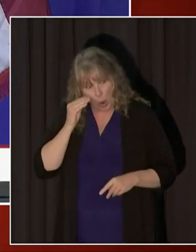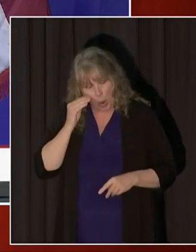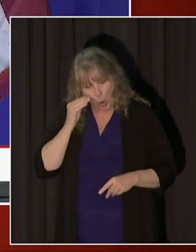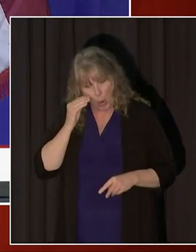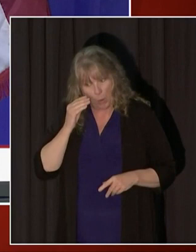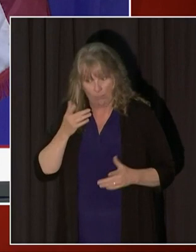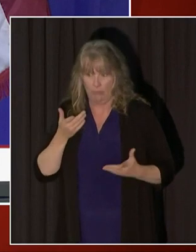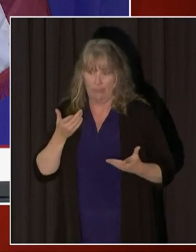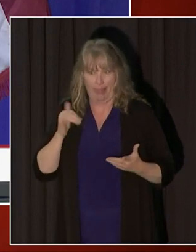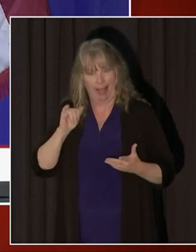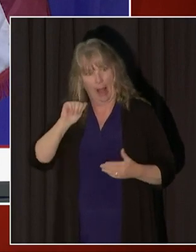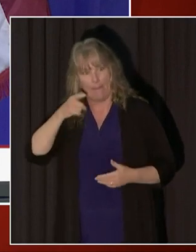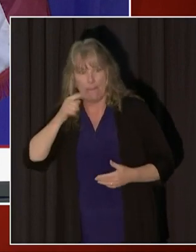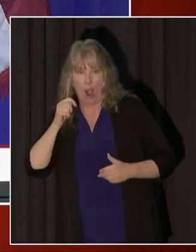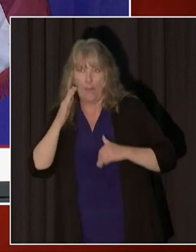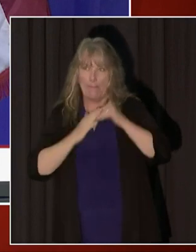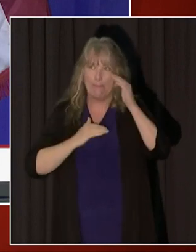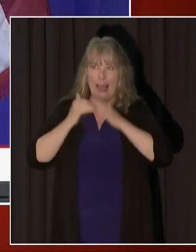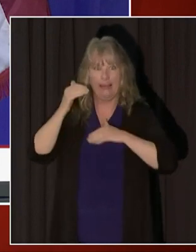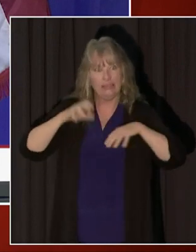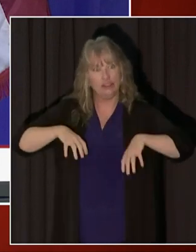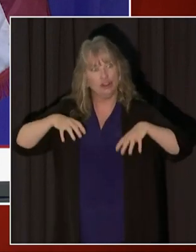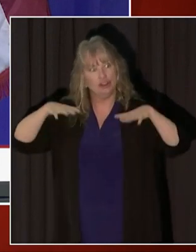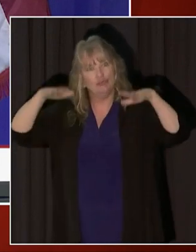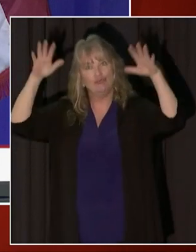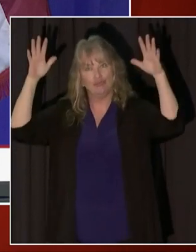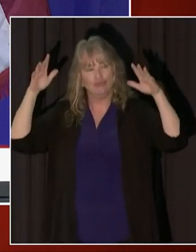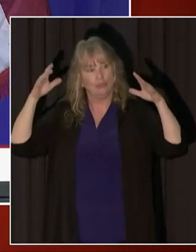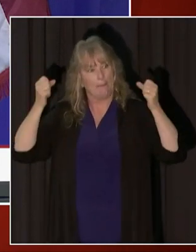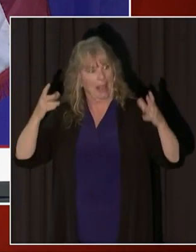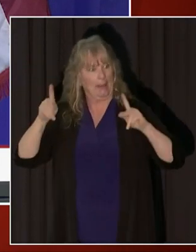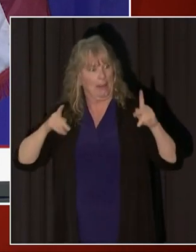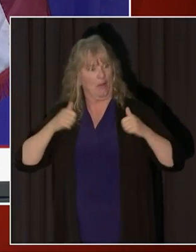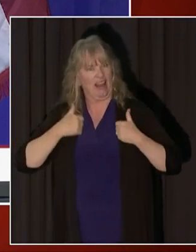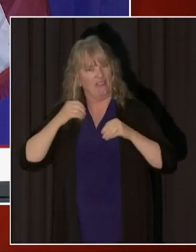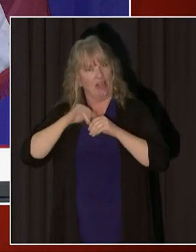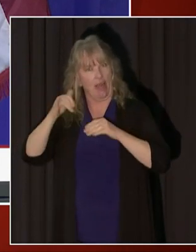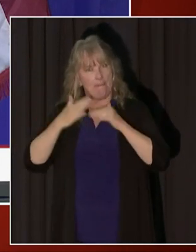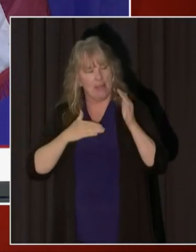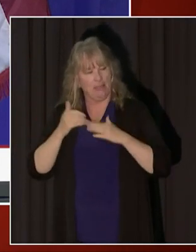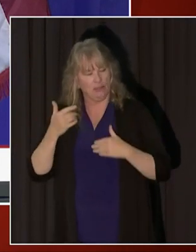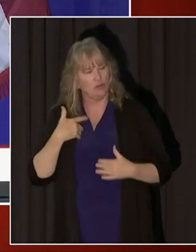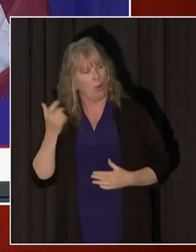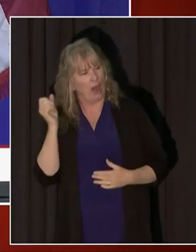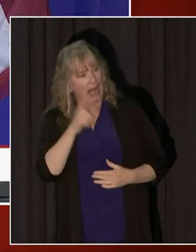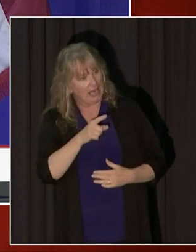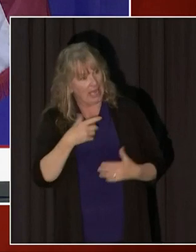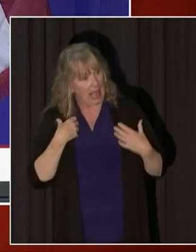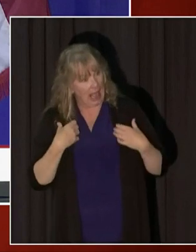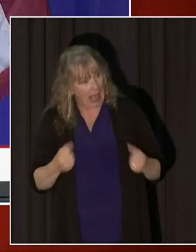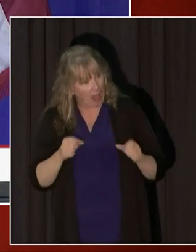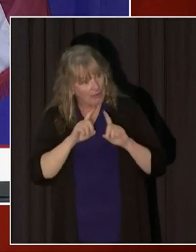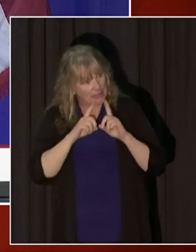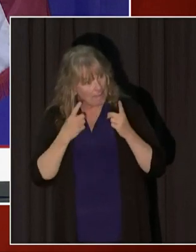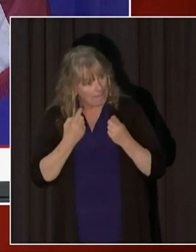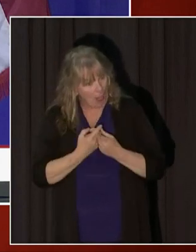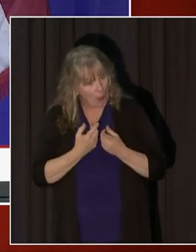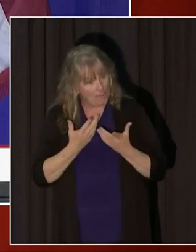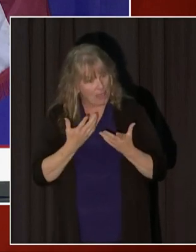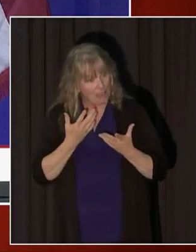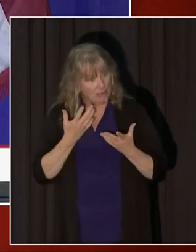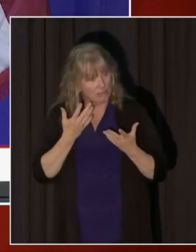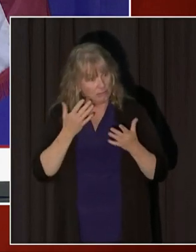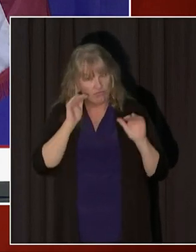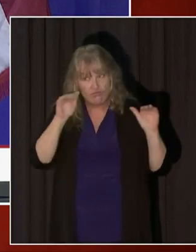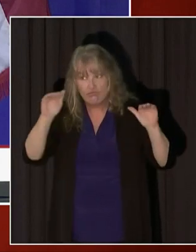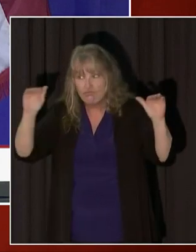apartment buildings in Columbia Heights and other neighborhoods. So I wanted to ask, is the health department contacting residents of these buildings to inform them when